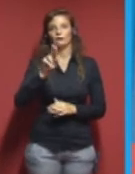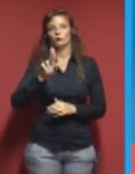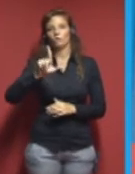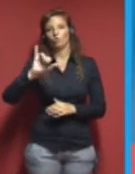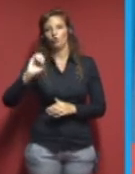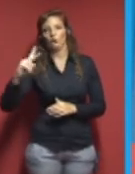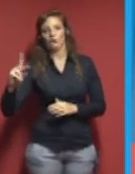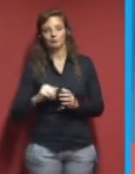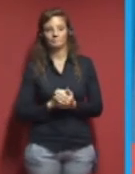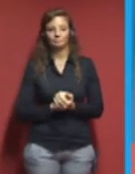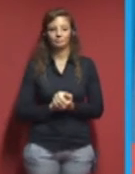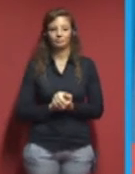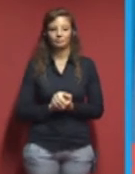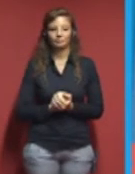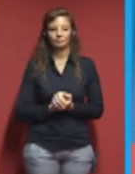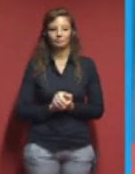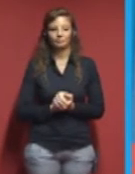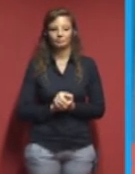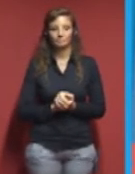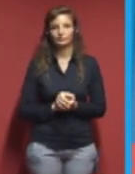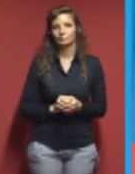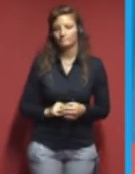I want to have a chief happiness officer too.